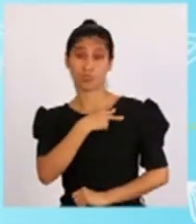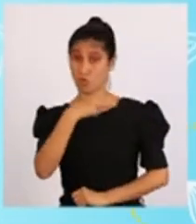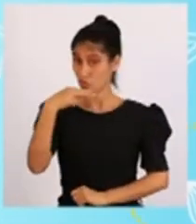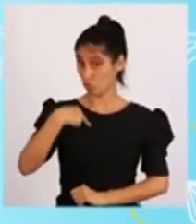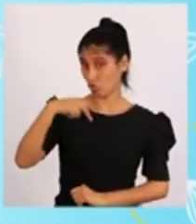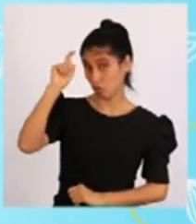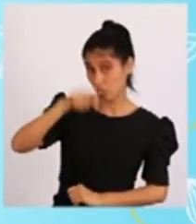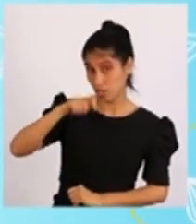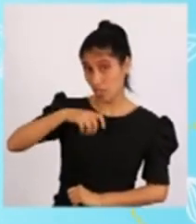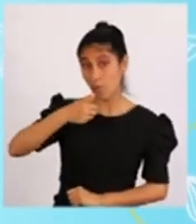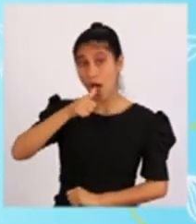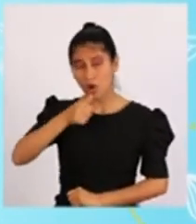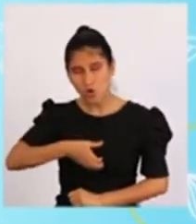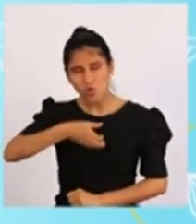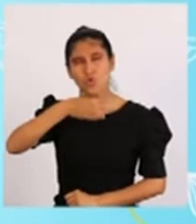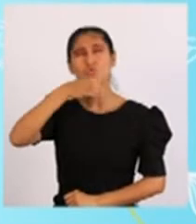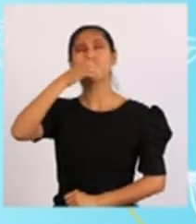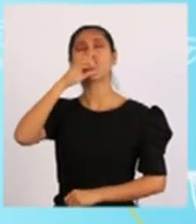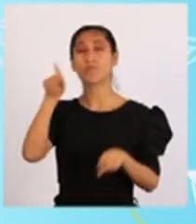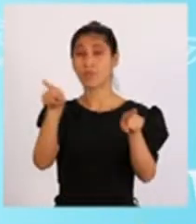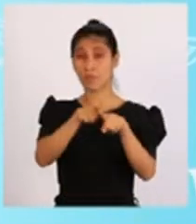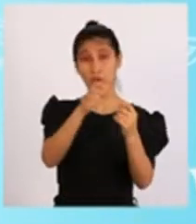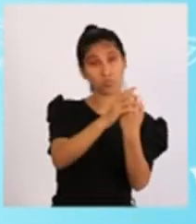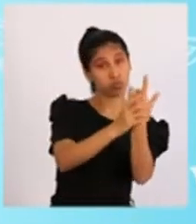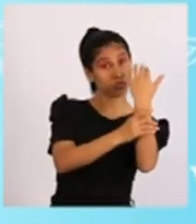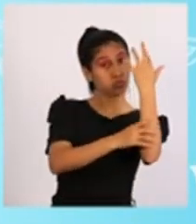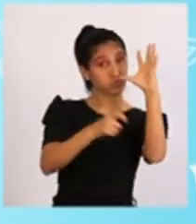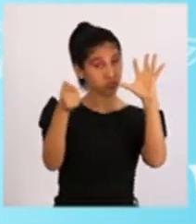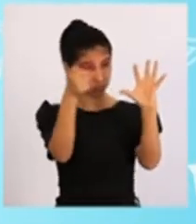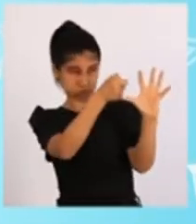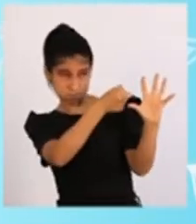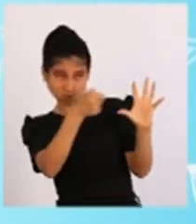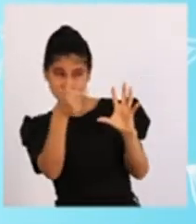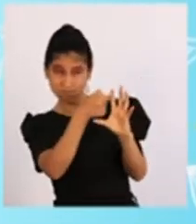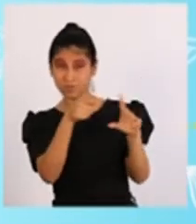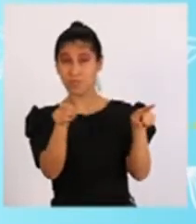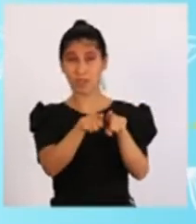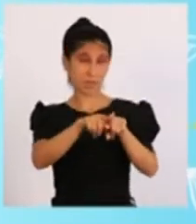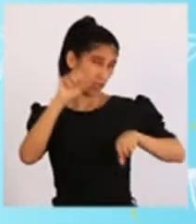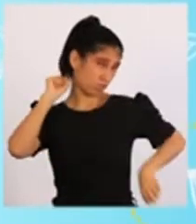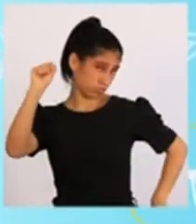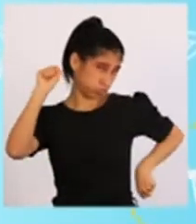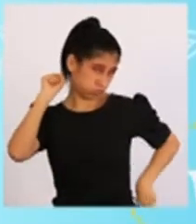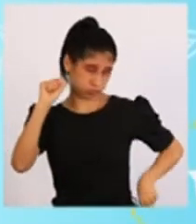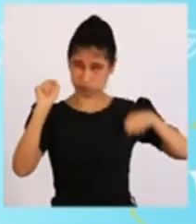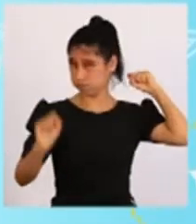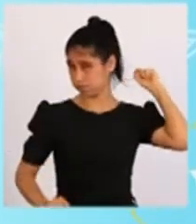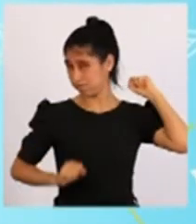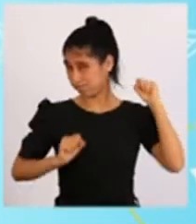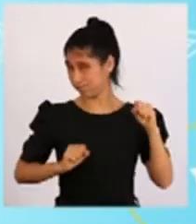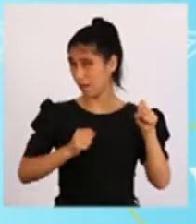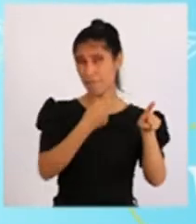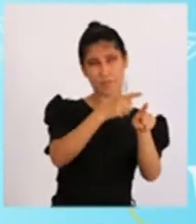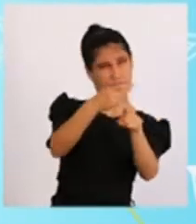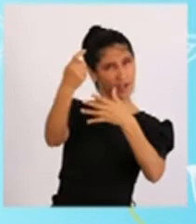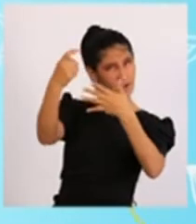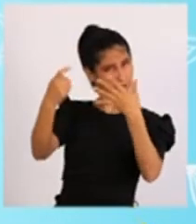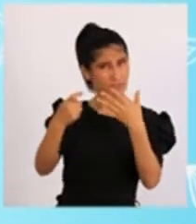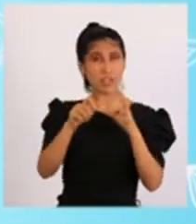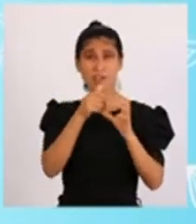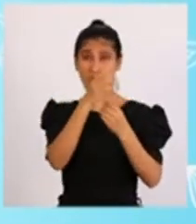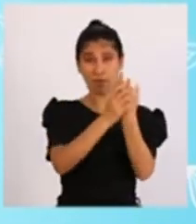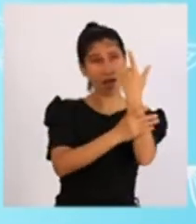drink, water the plants, cook, take a shower, and to feed our pets. Why is